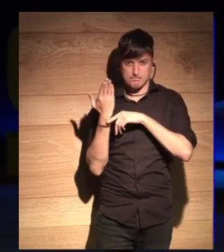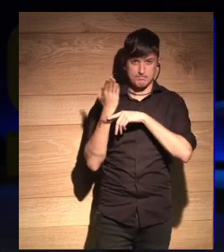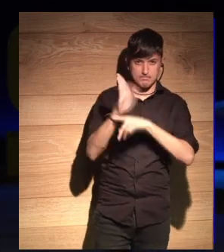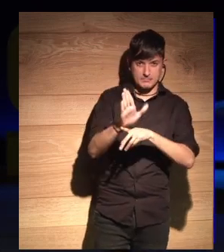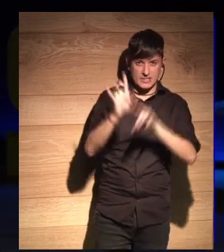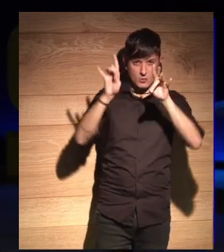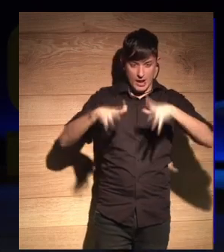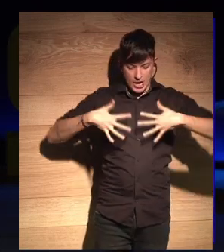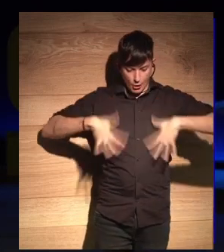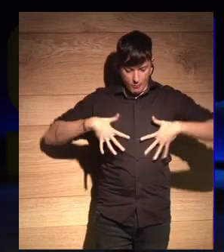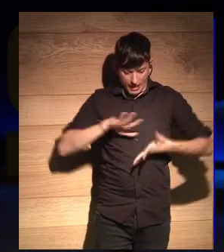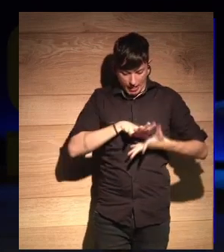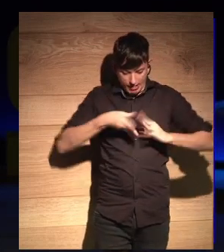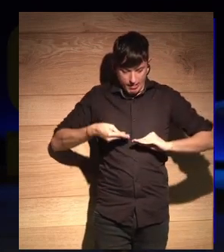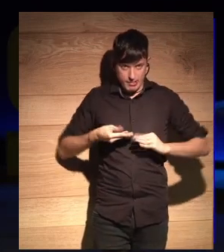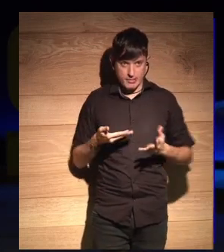then